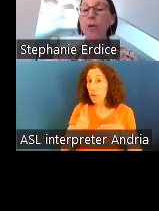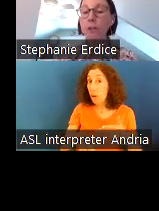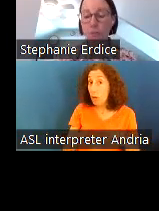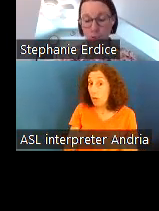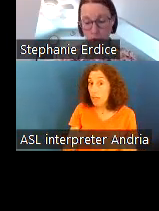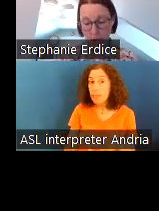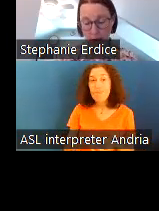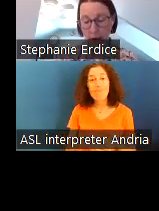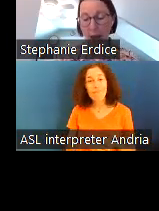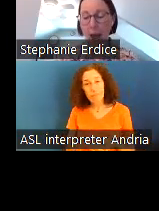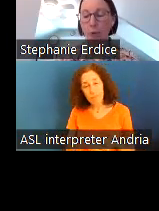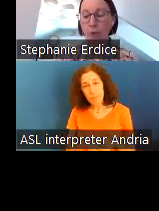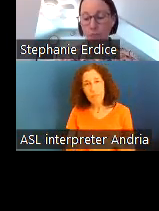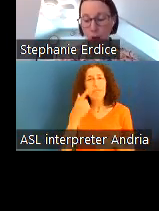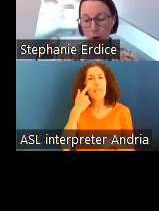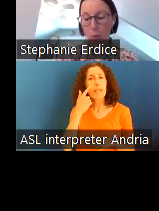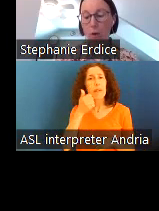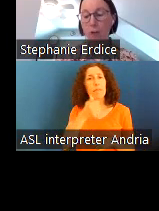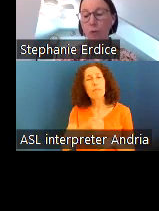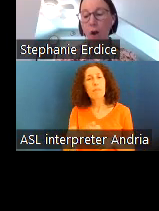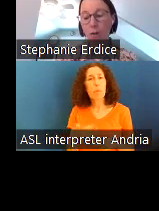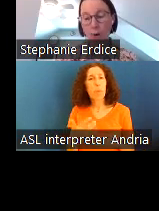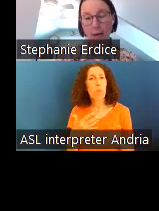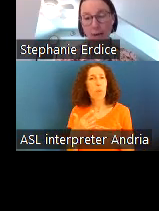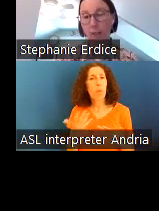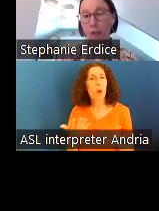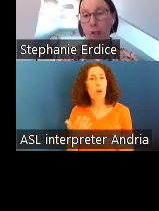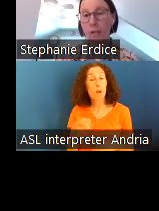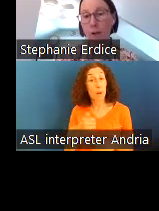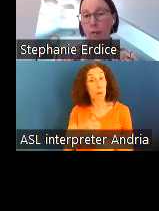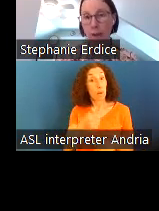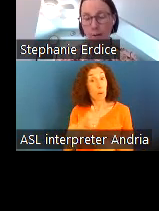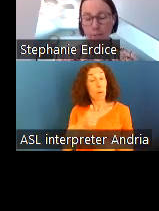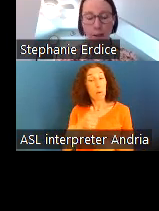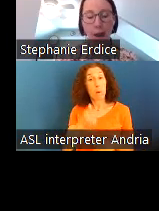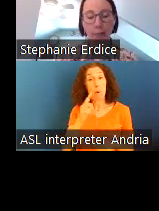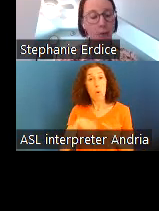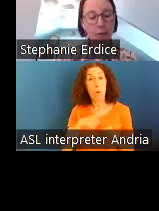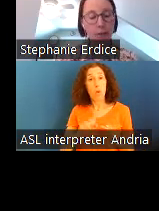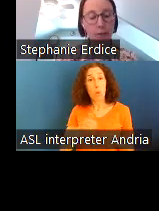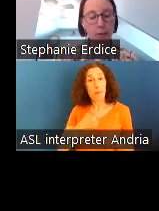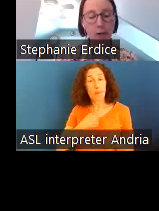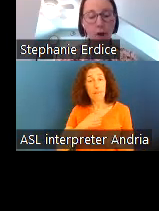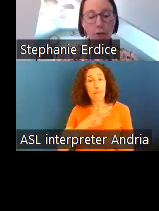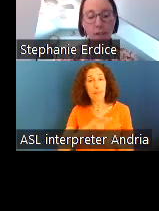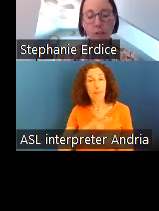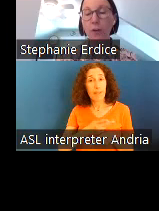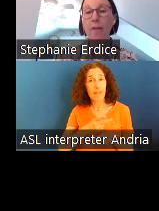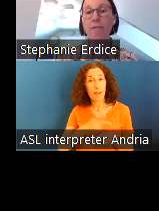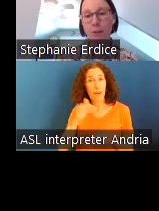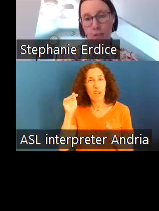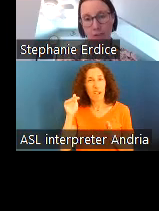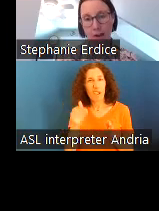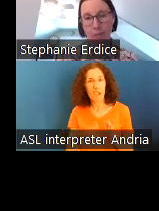comfortable, to put into the chat how you know when you aren't practicing good self-care. And so I call this a